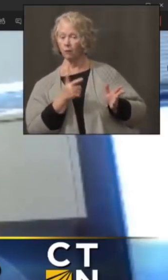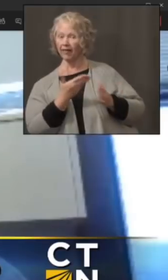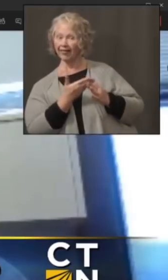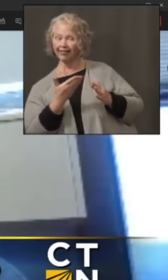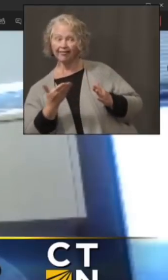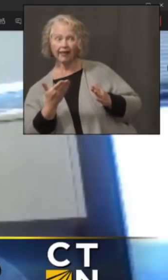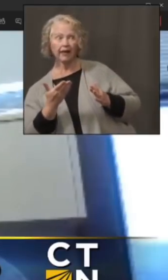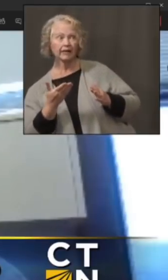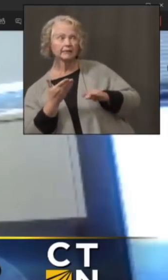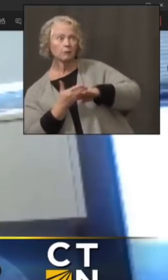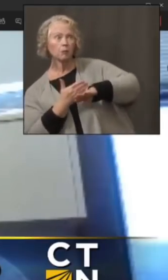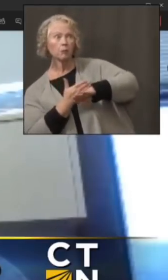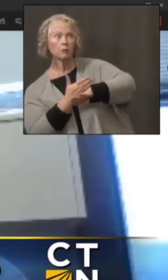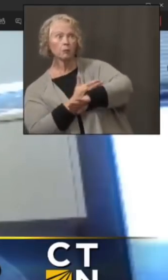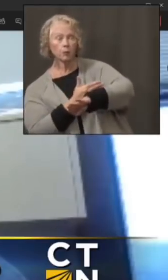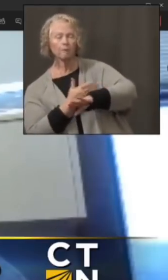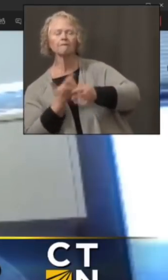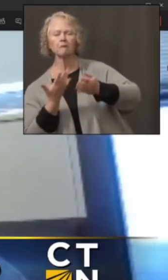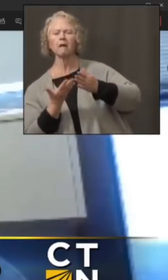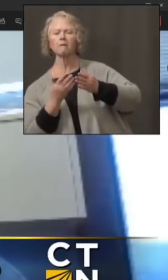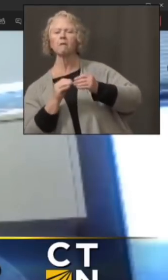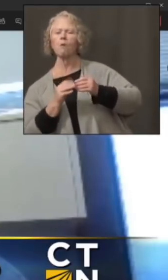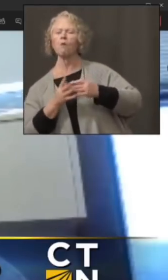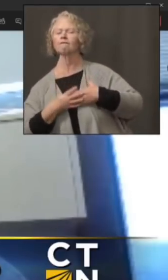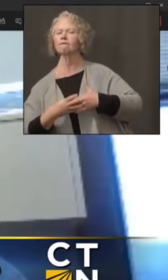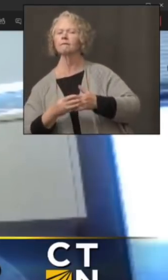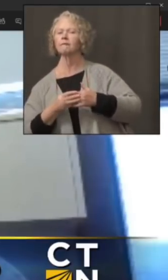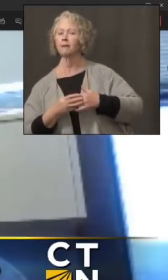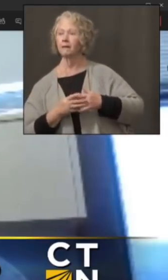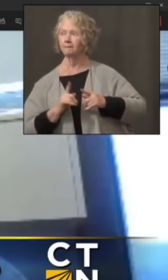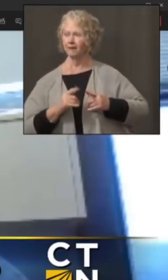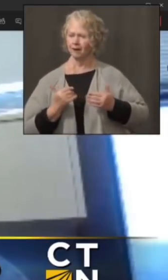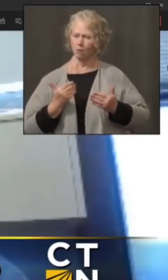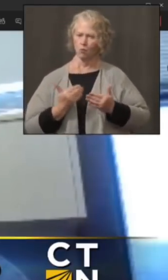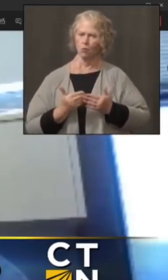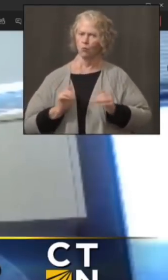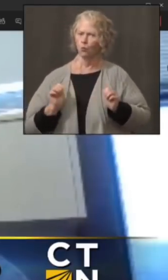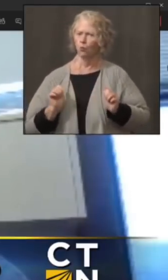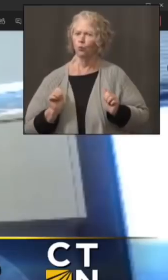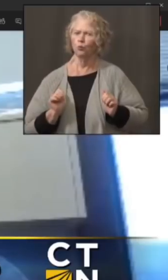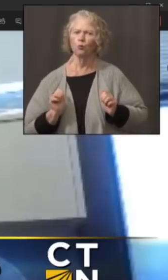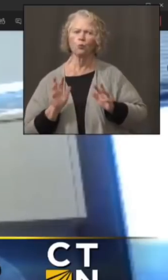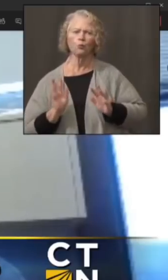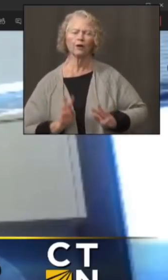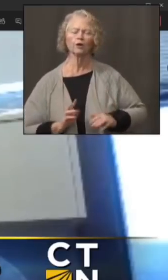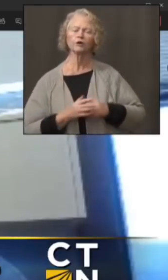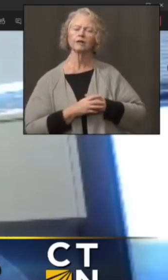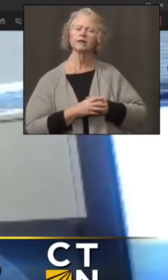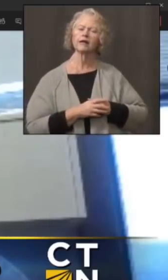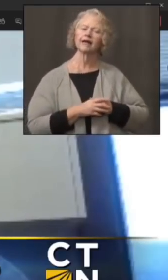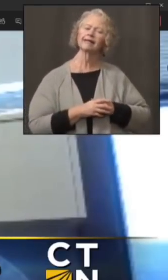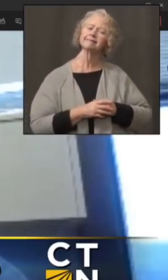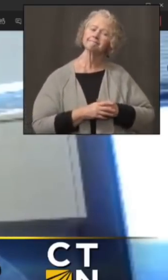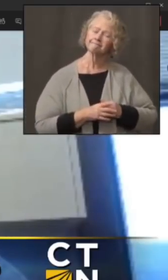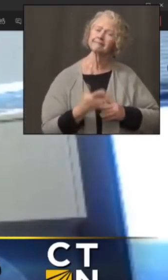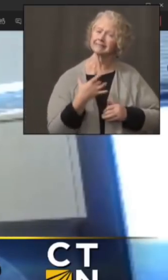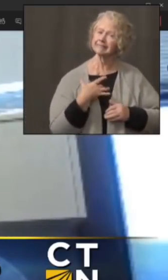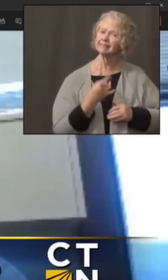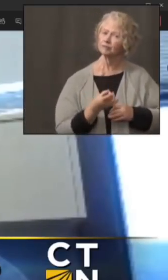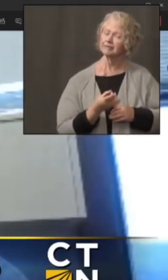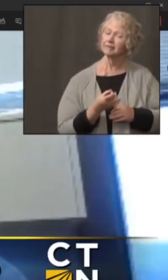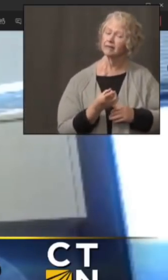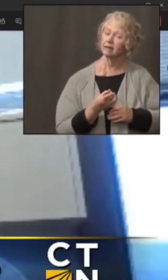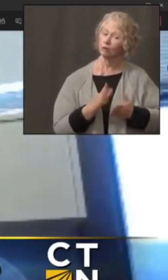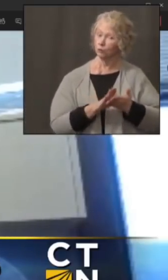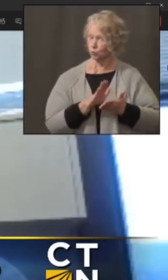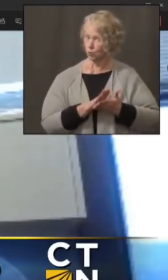may loosen those restrictions. But we are coming into the winter, and that's another thing that we really considered. Interestingly, you mentioned the